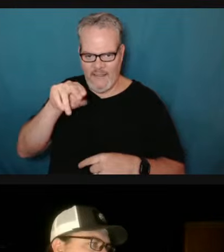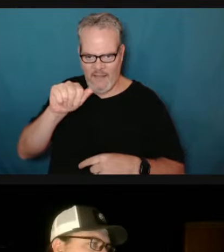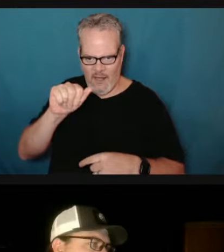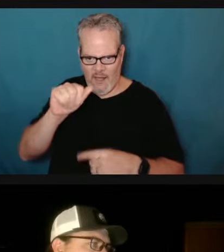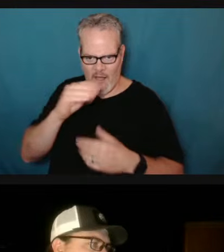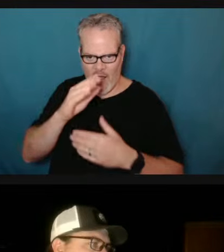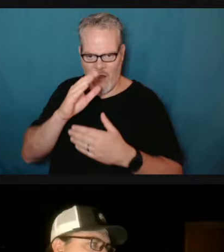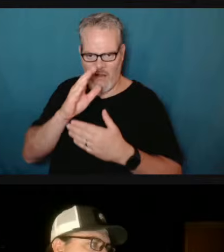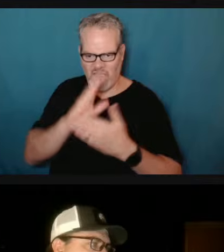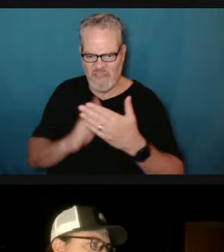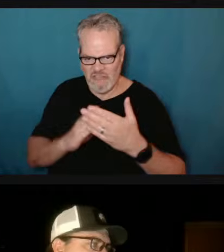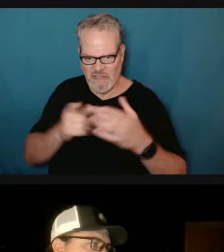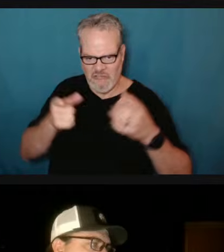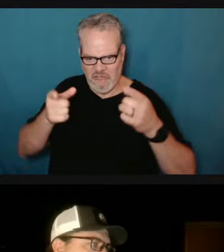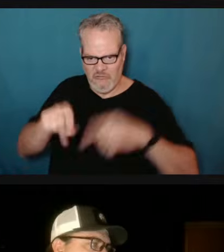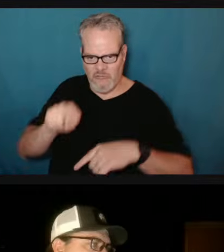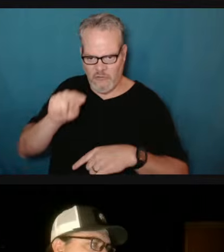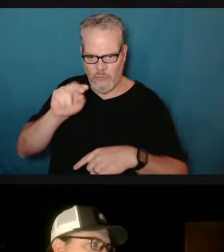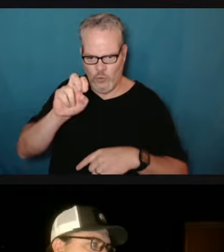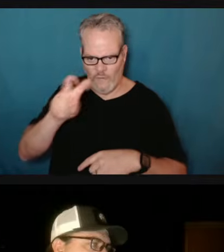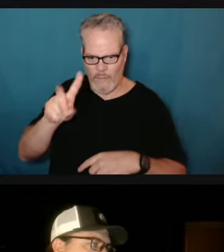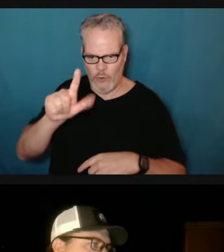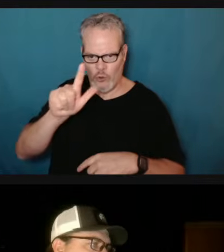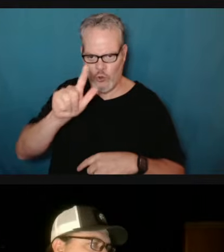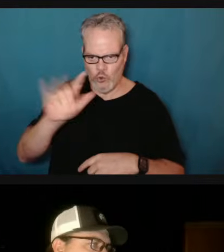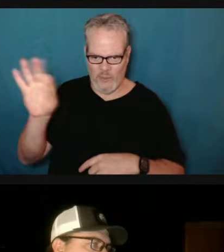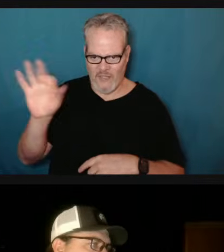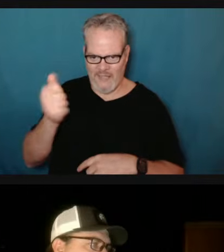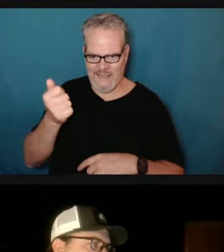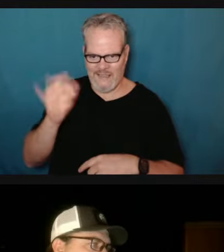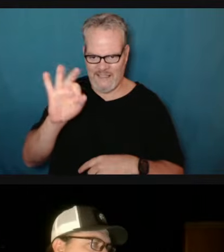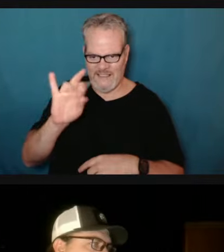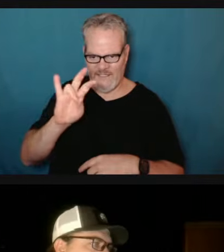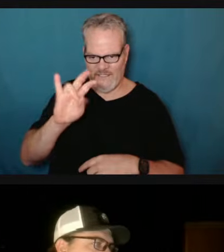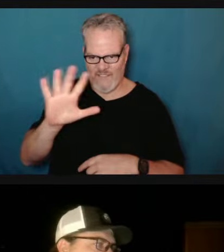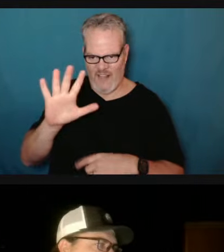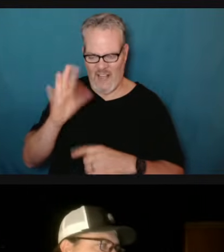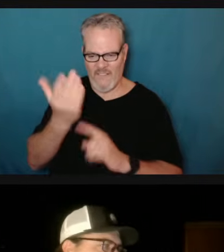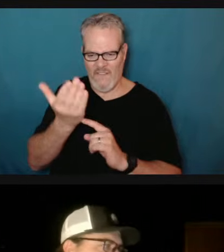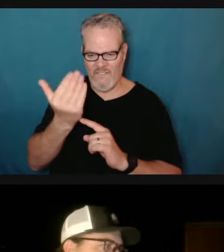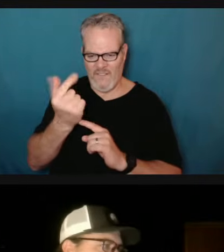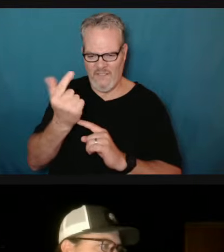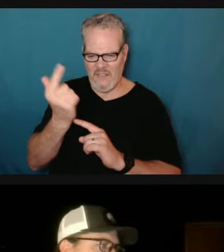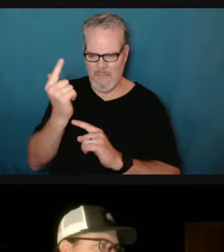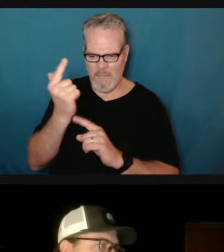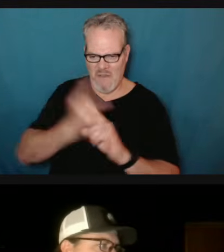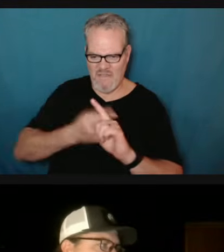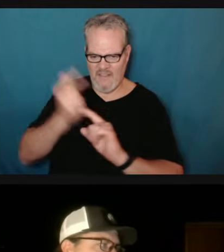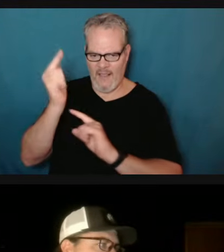1975, 15 months after this paper was submitted for publication.